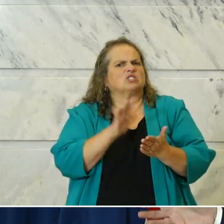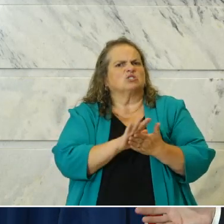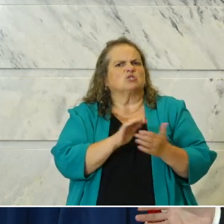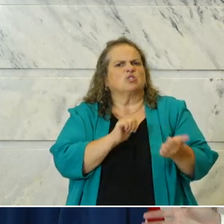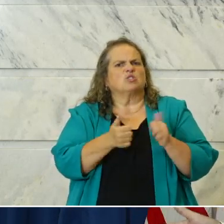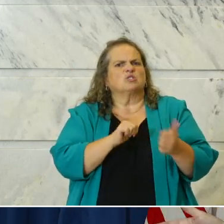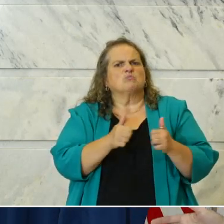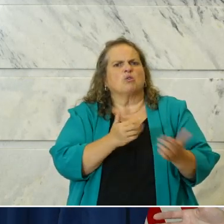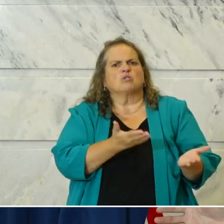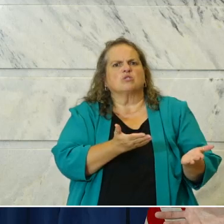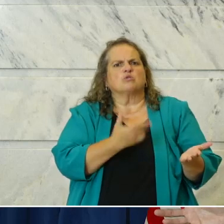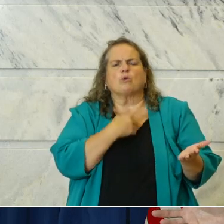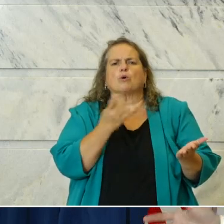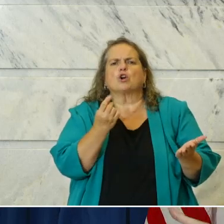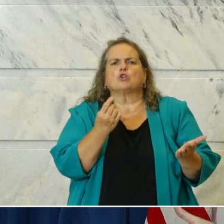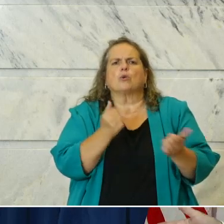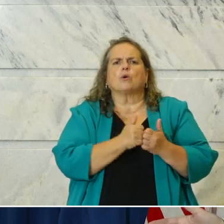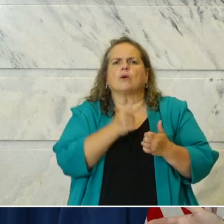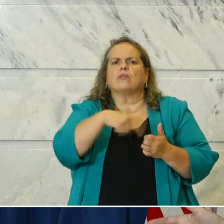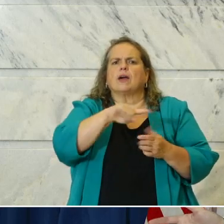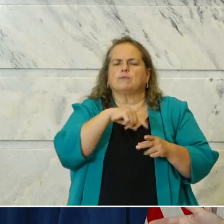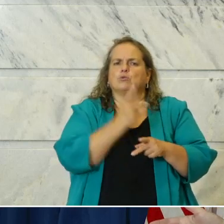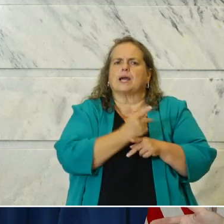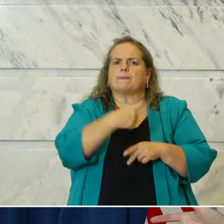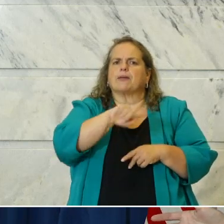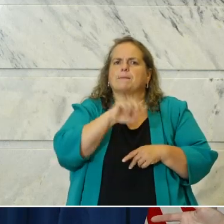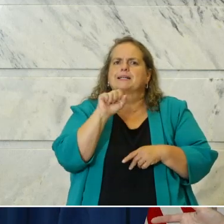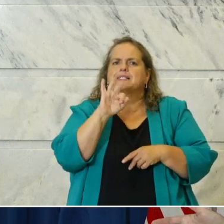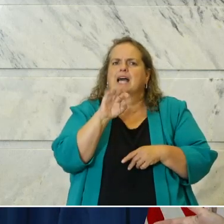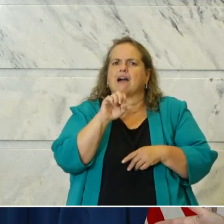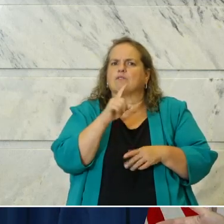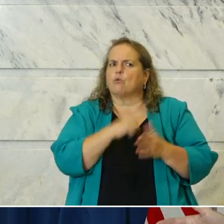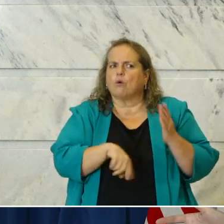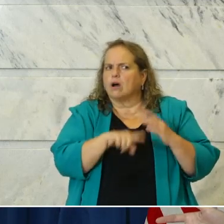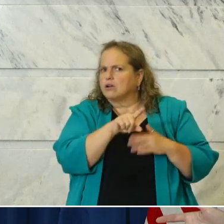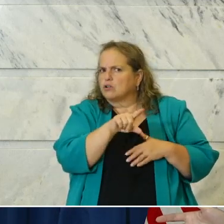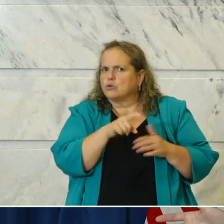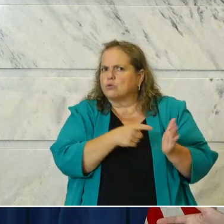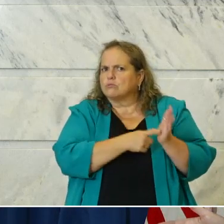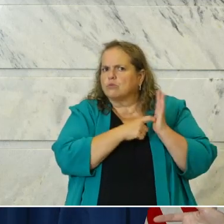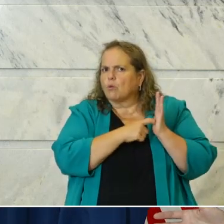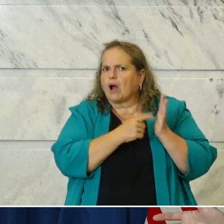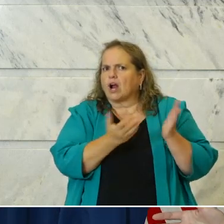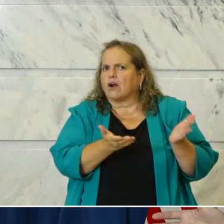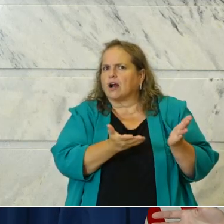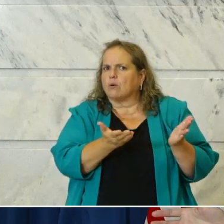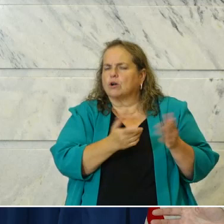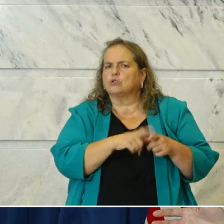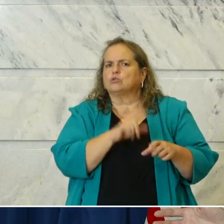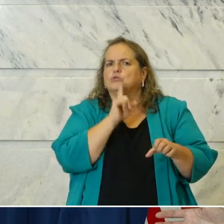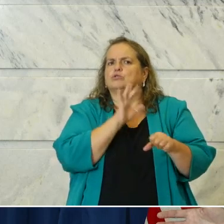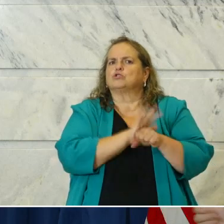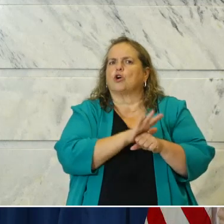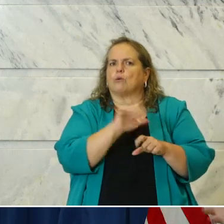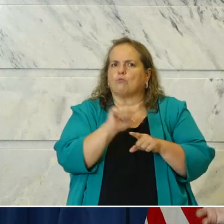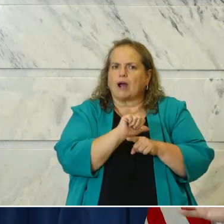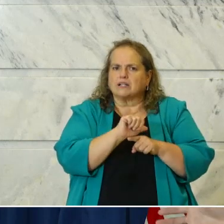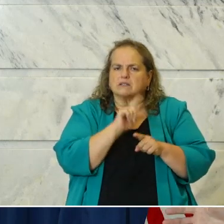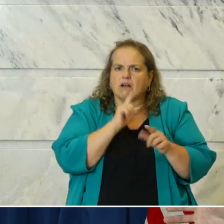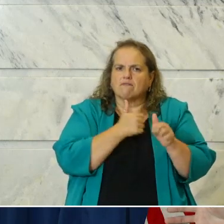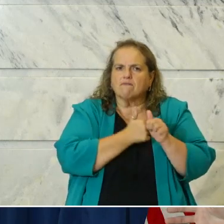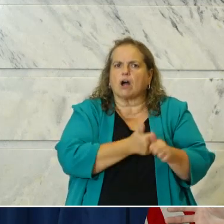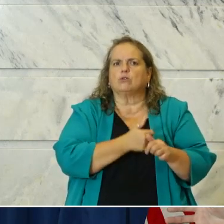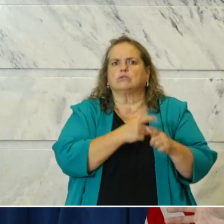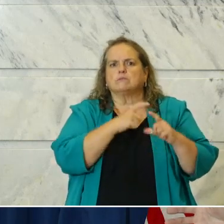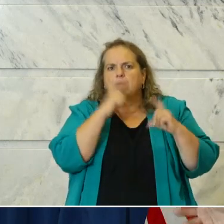our high school athletes are safe? What is the enforcement mechanism to ensure that the practices are followed? What is